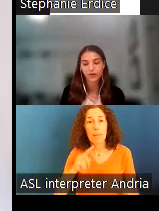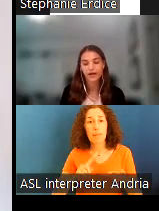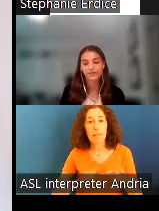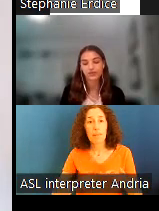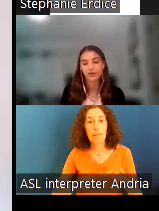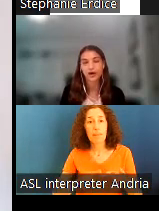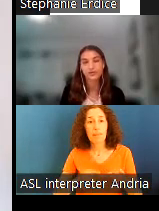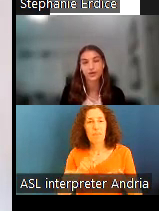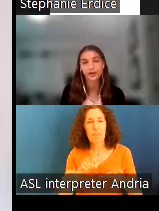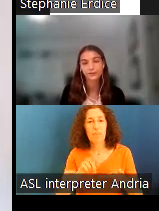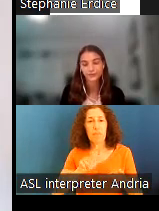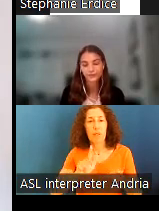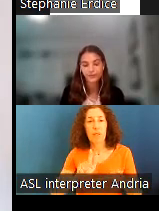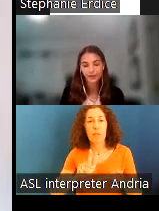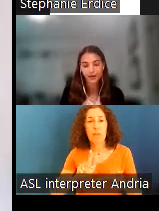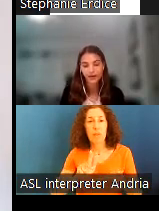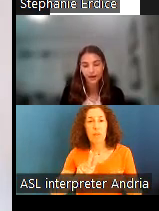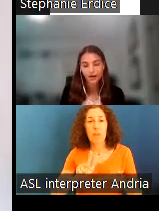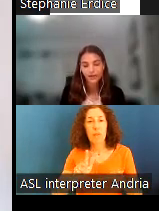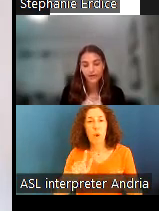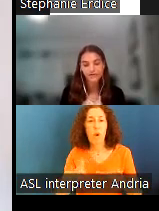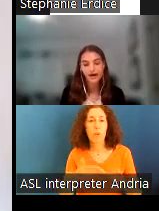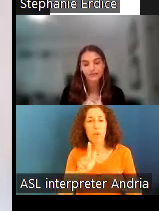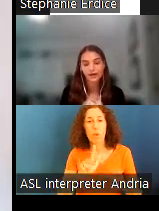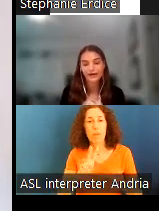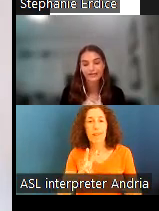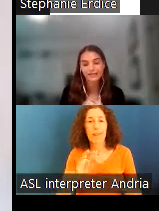39.47% reported having trouble concentrating.